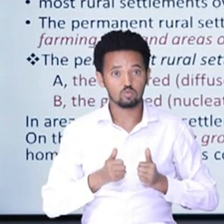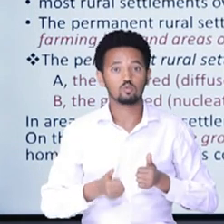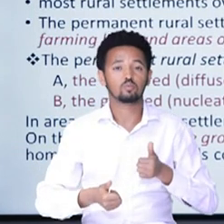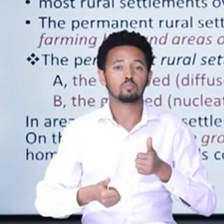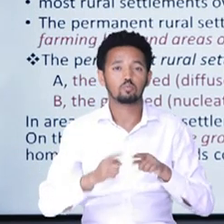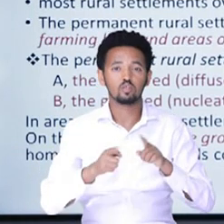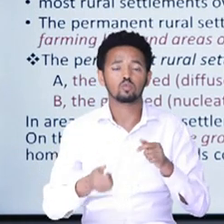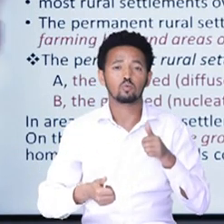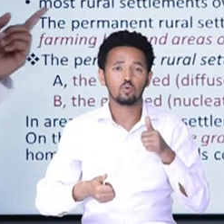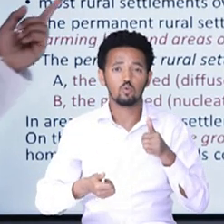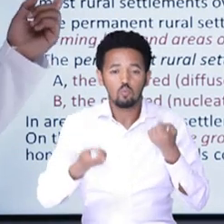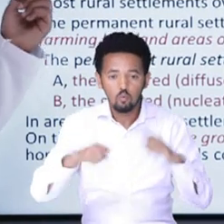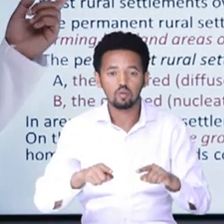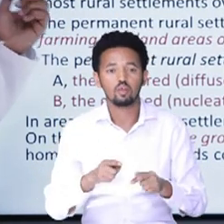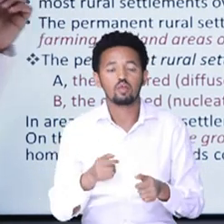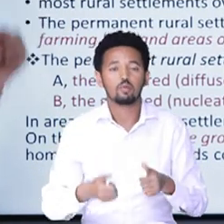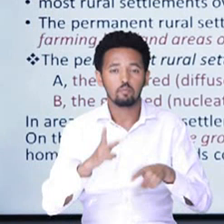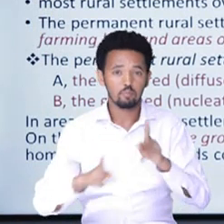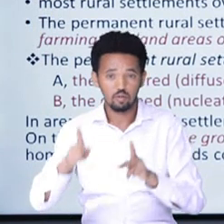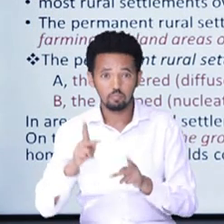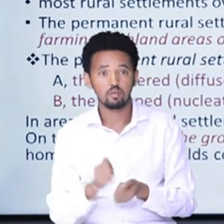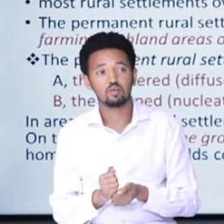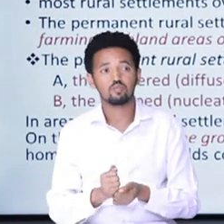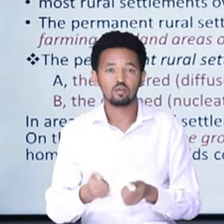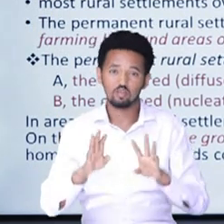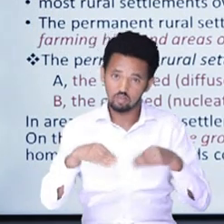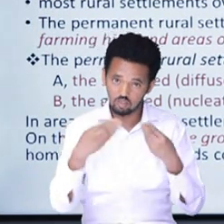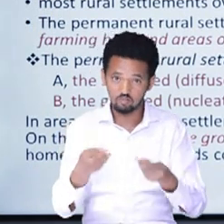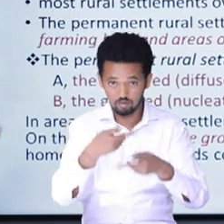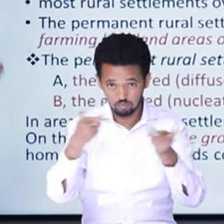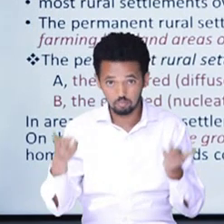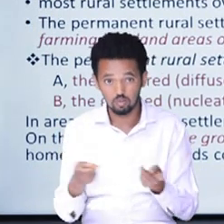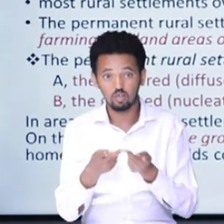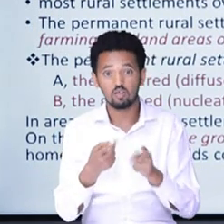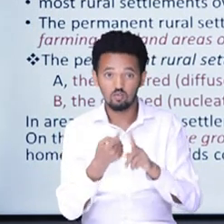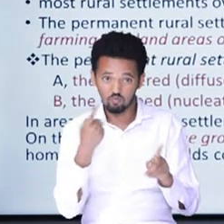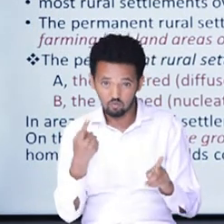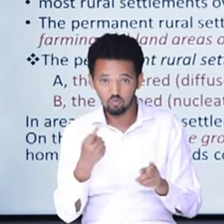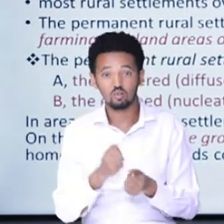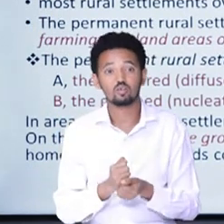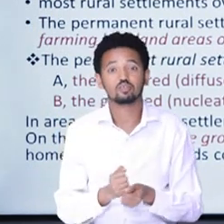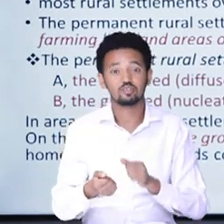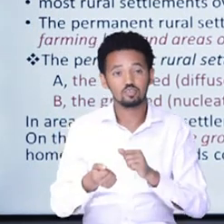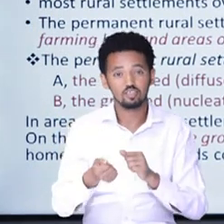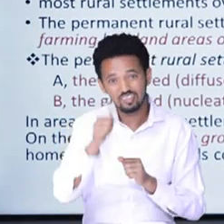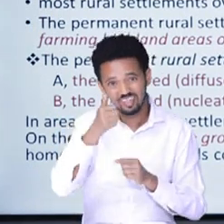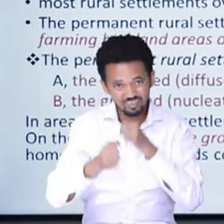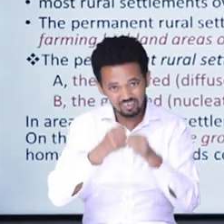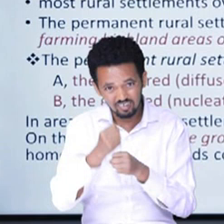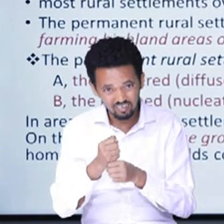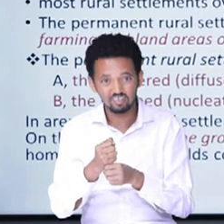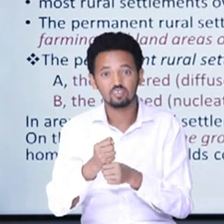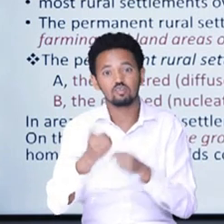when the peoples stay at a given place for at least 10 years and